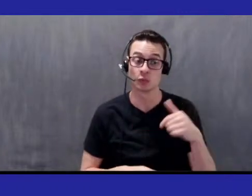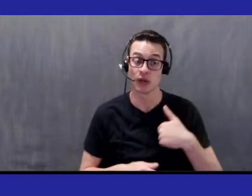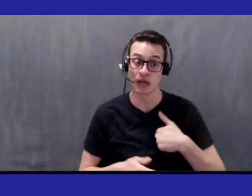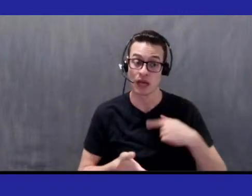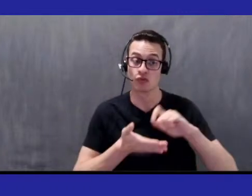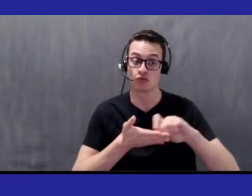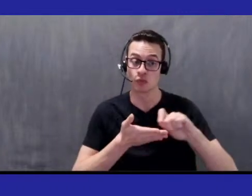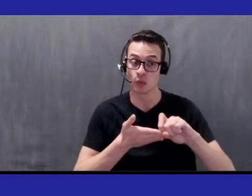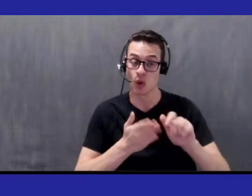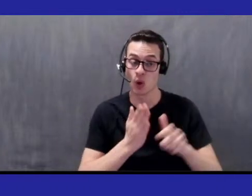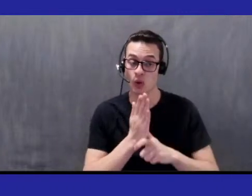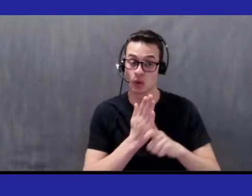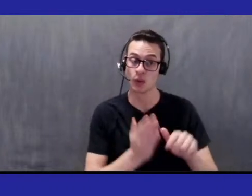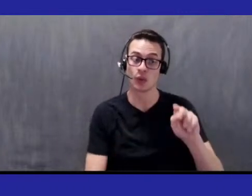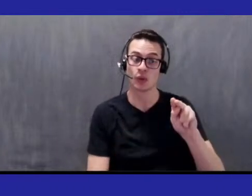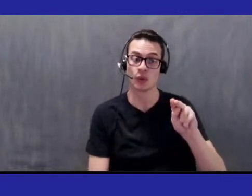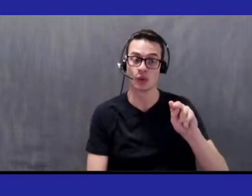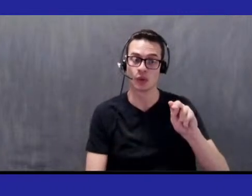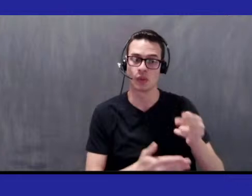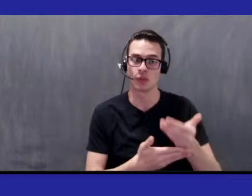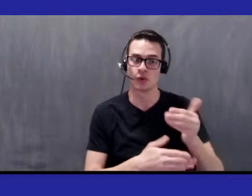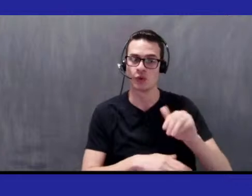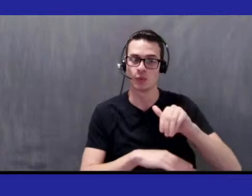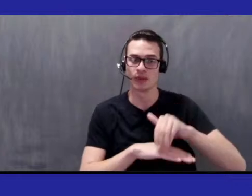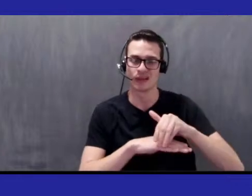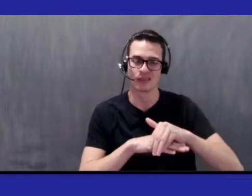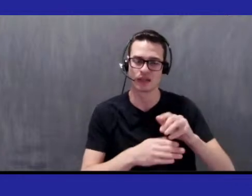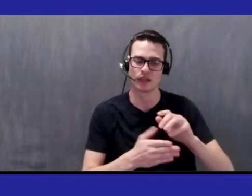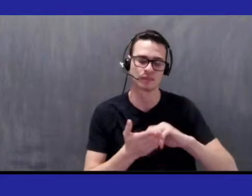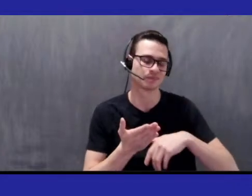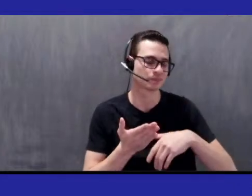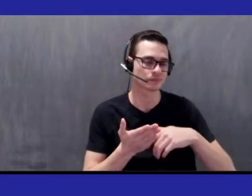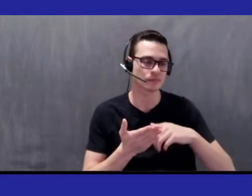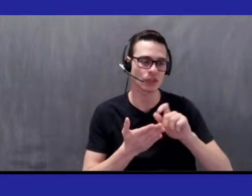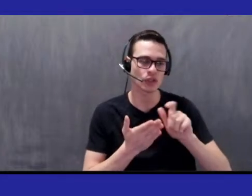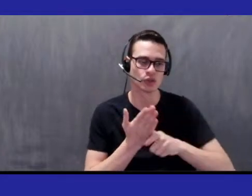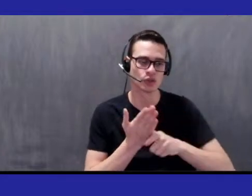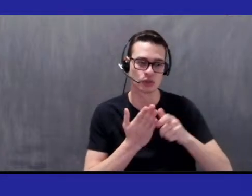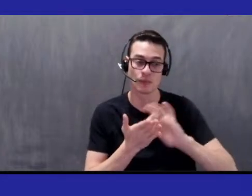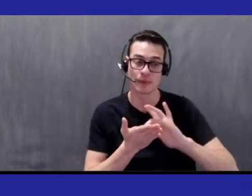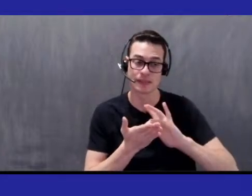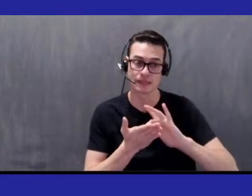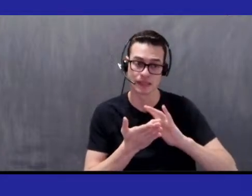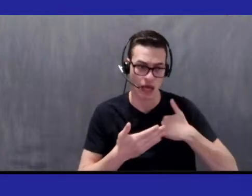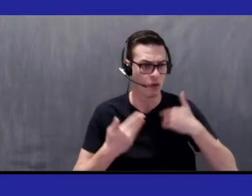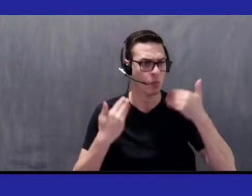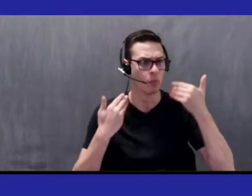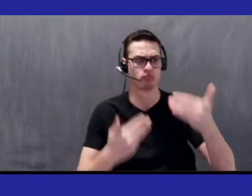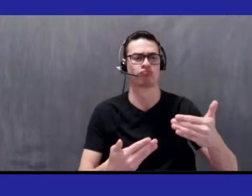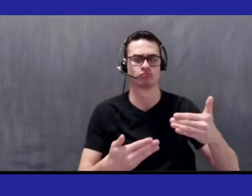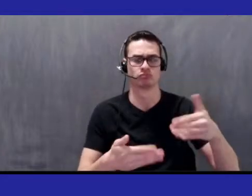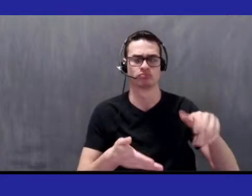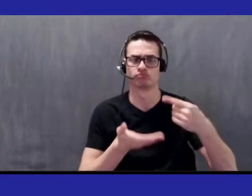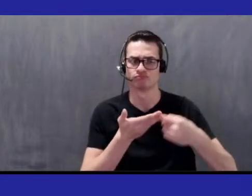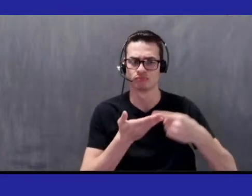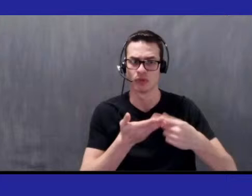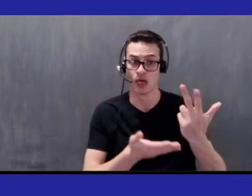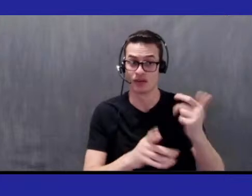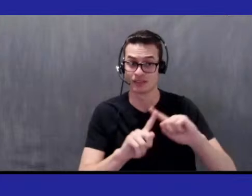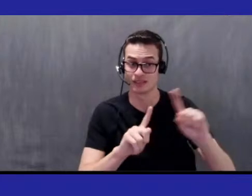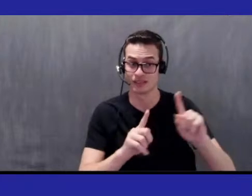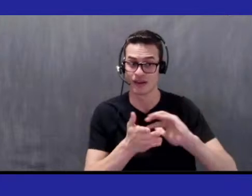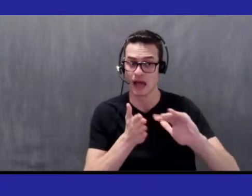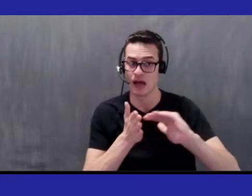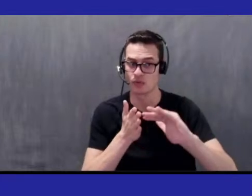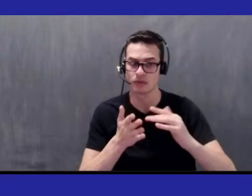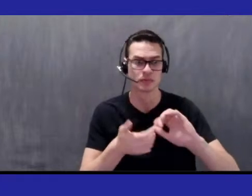concerns and specifically goes into, explores 13 of these algorithms and the ways that these race adjustments might